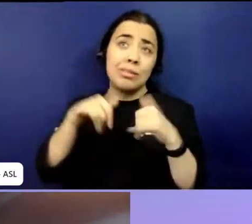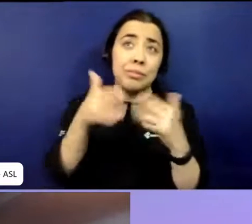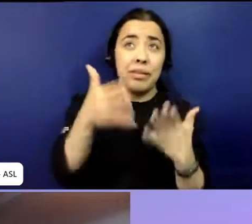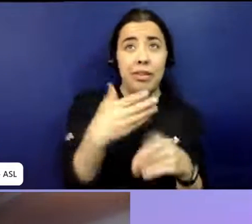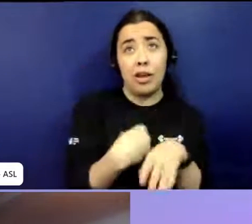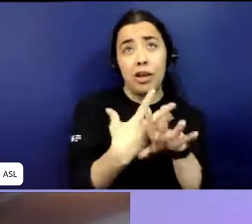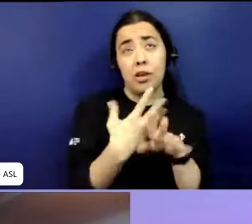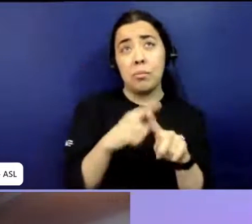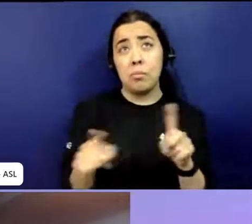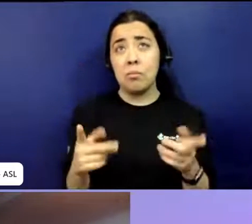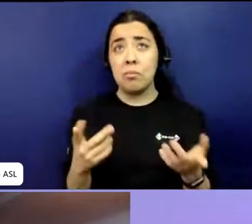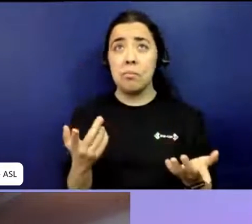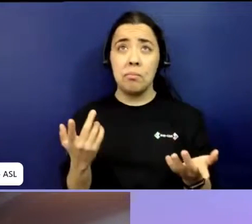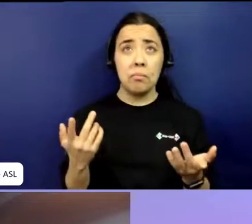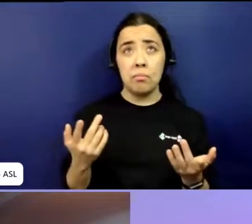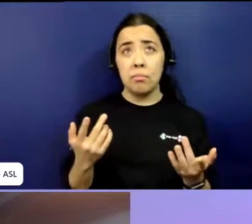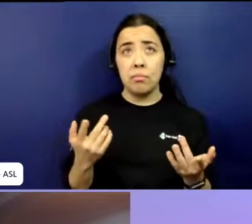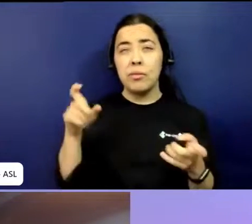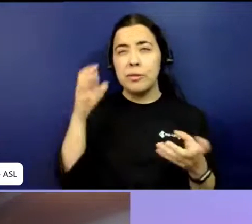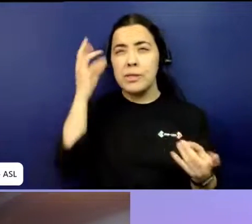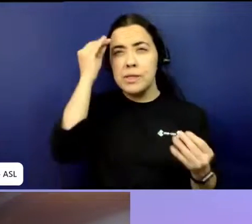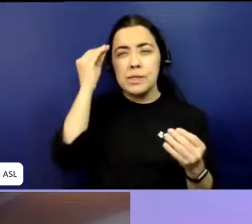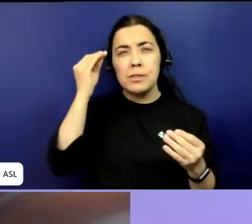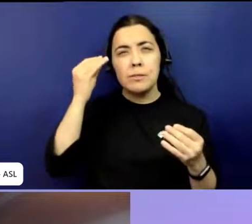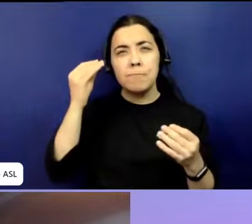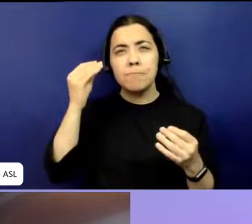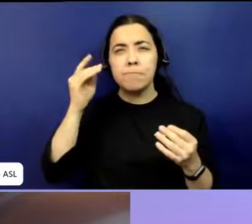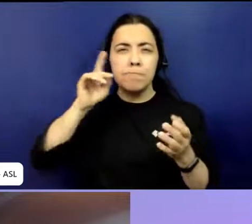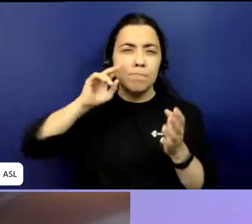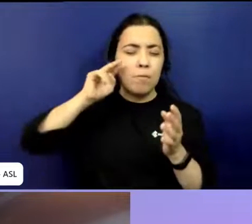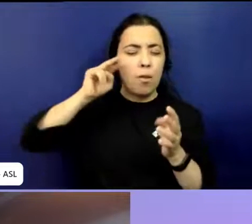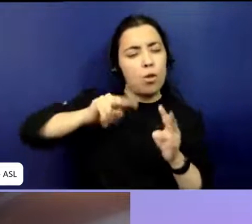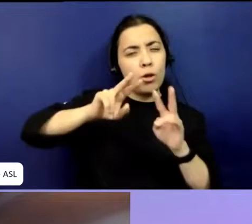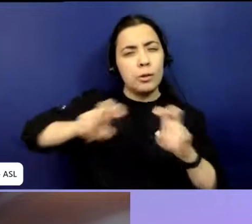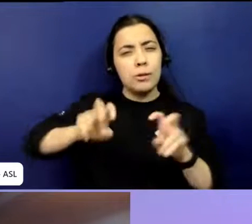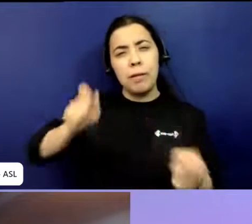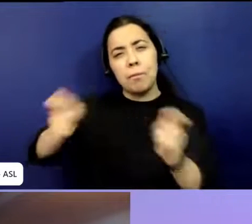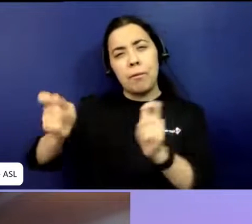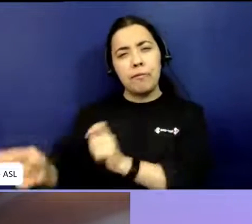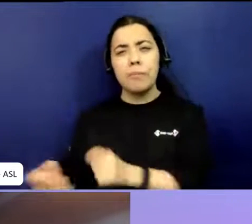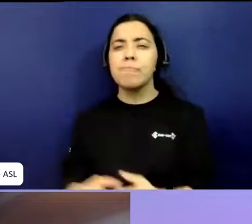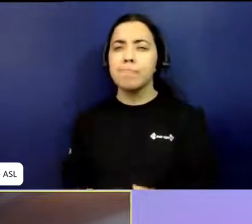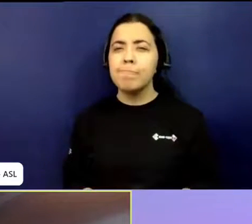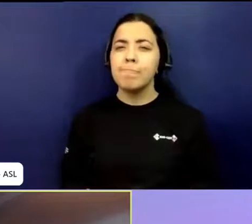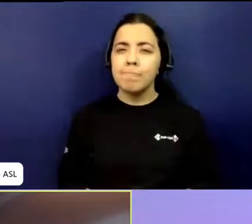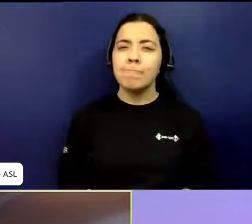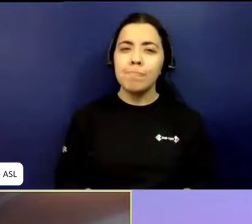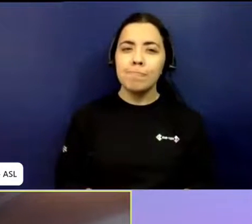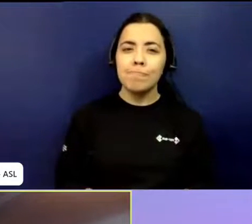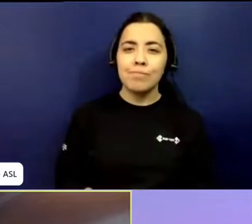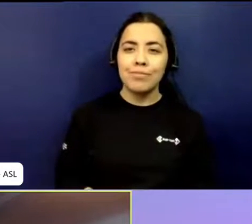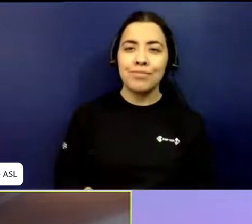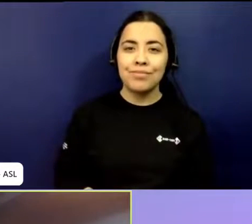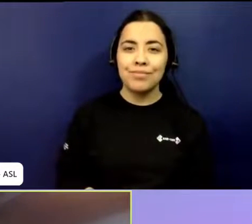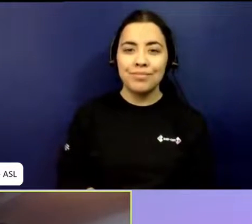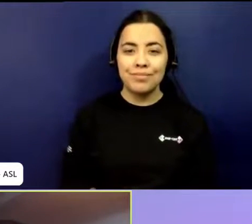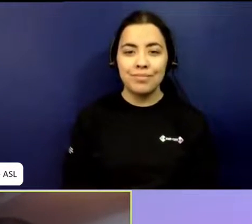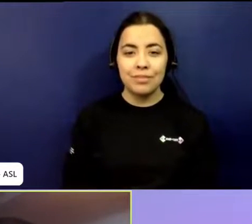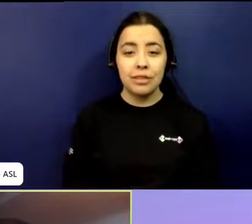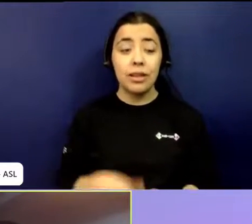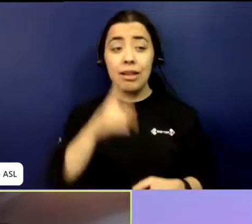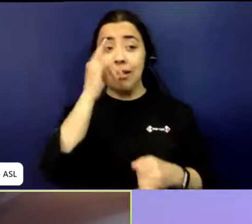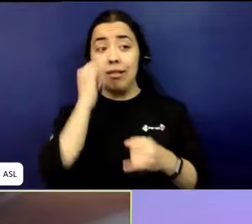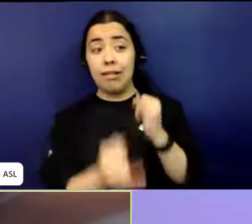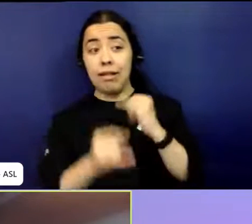I think that's what we would have to do. We'd just have to look at it and modify it. Yep. All right. We have time for